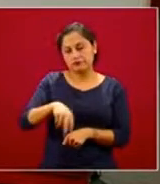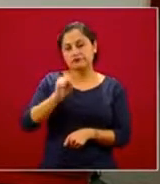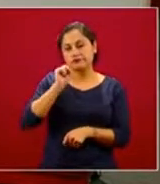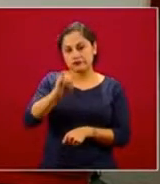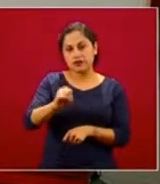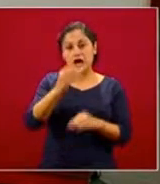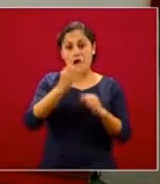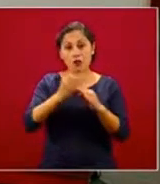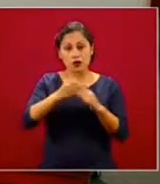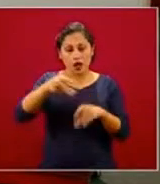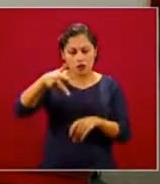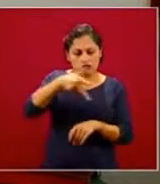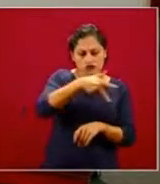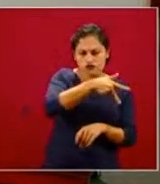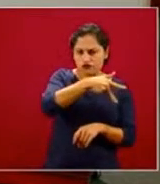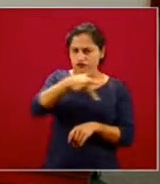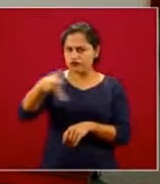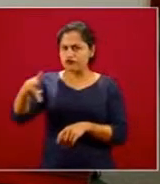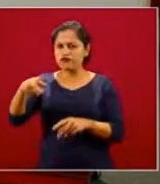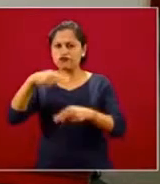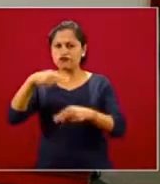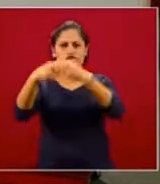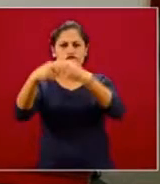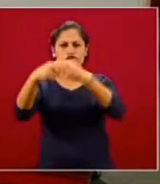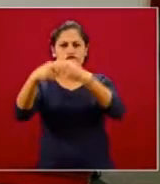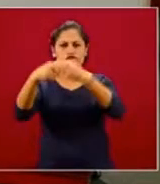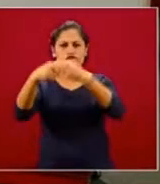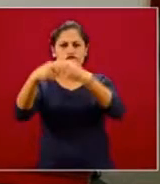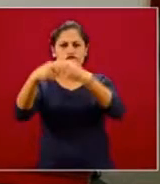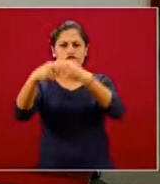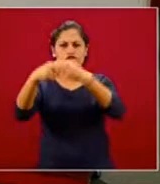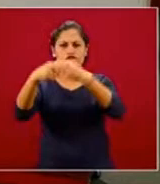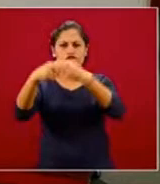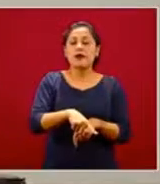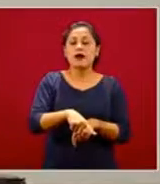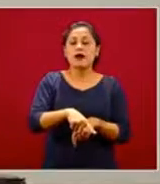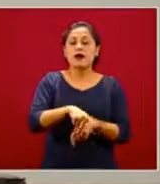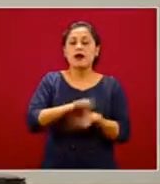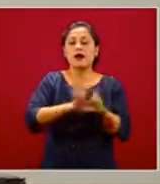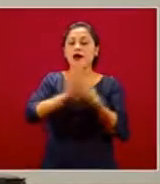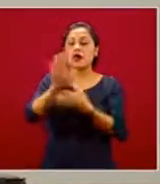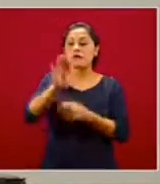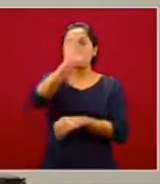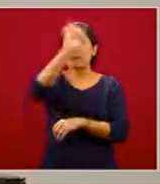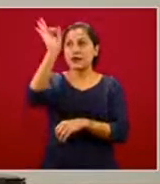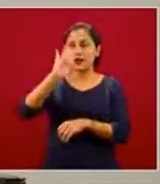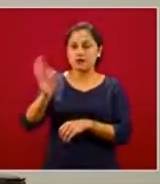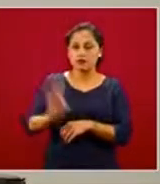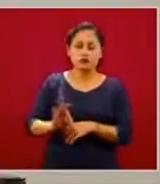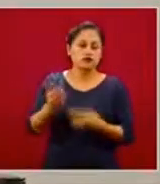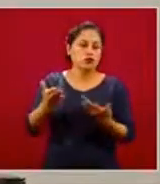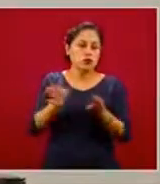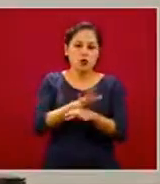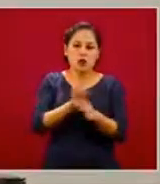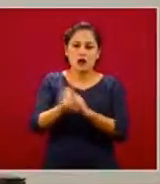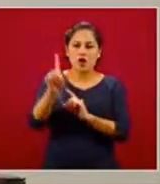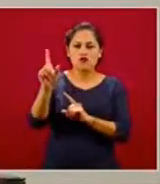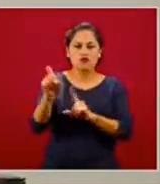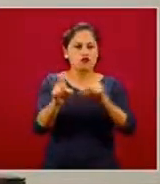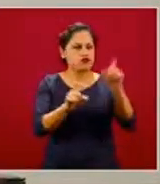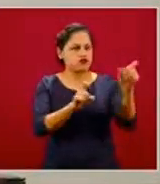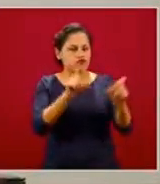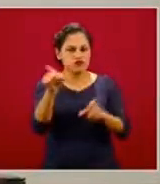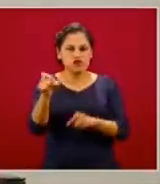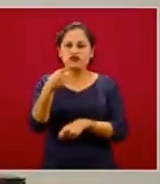So I just want to reaffirm what Dr. Lopez-Gattel said, that the spraying that has been done to